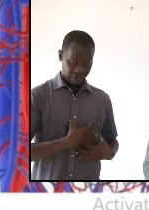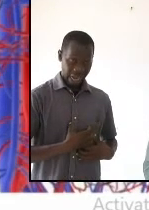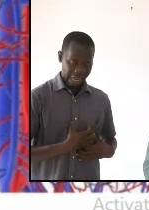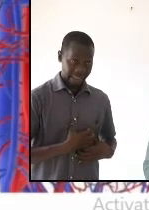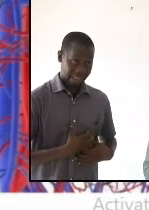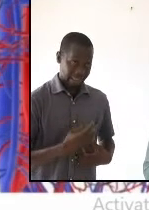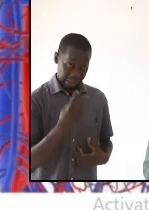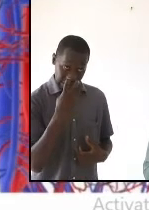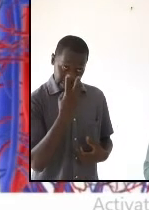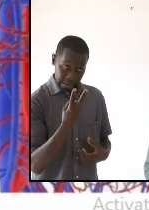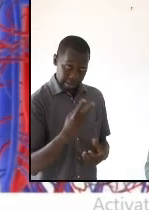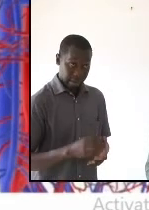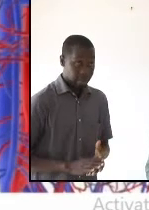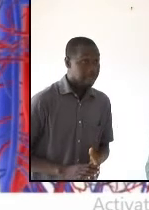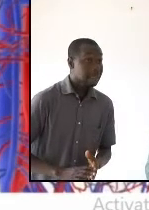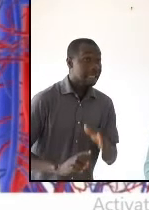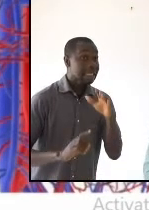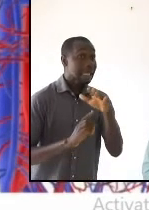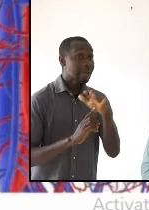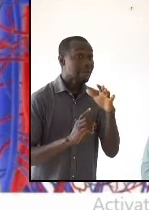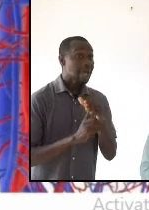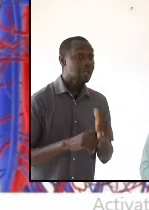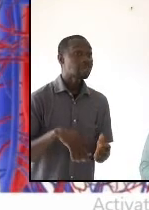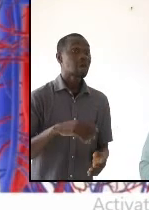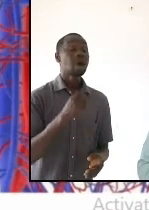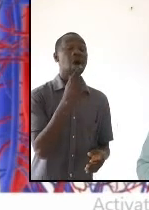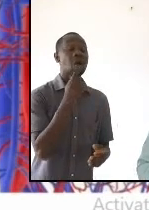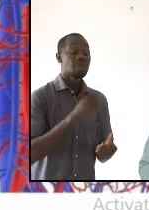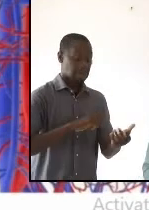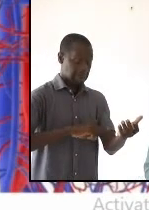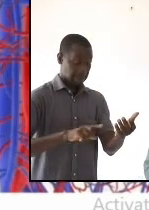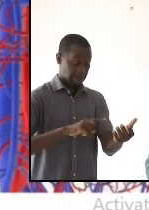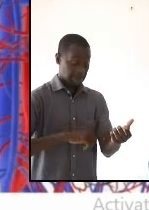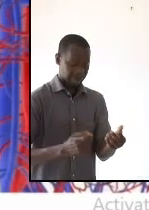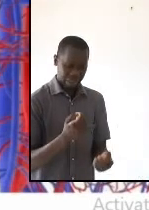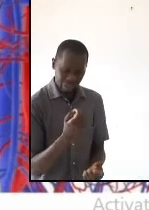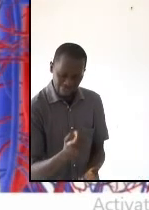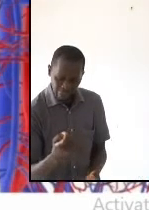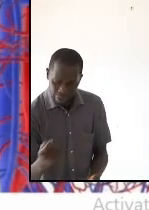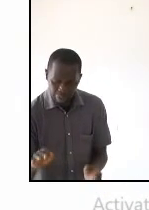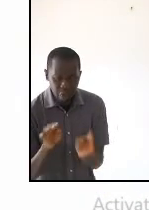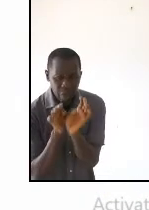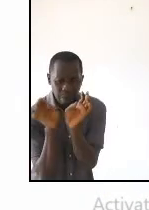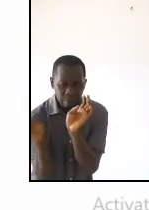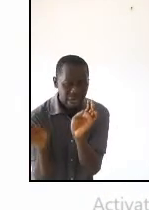see the main or the major blood vessels and their tiny branches.